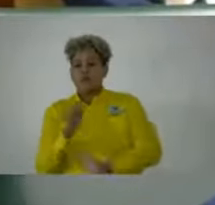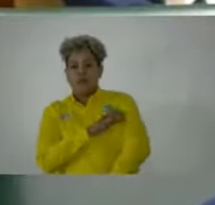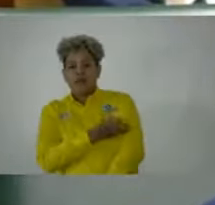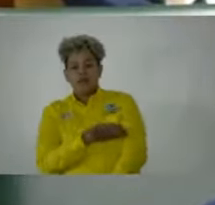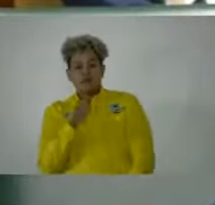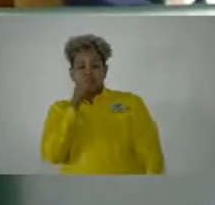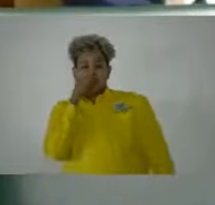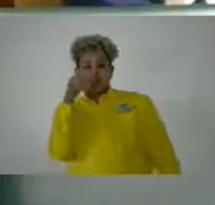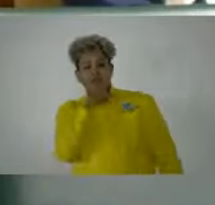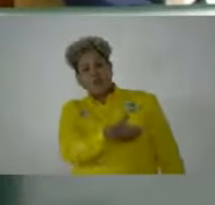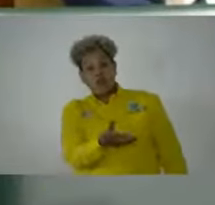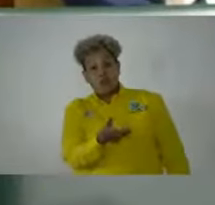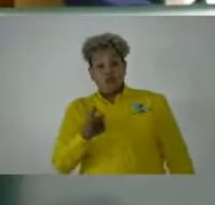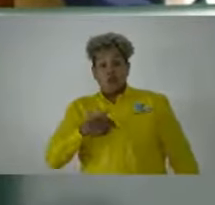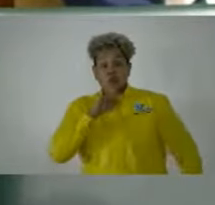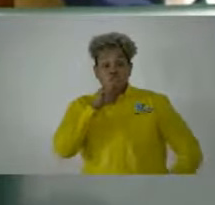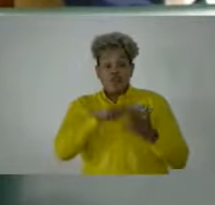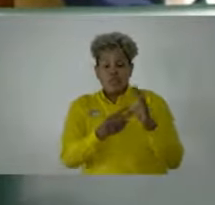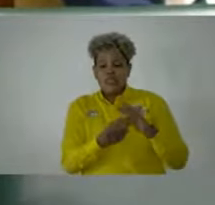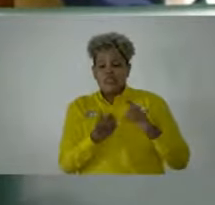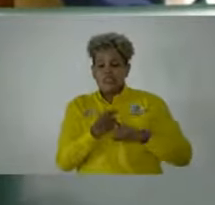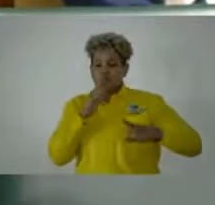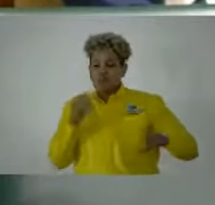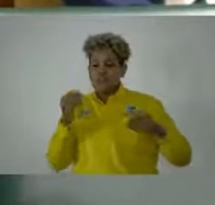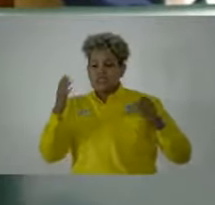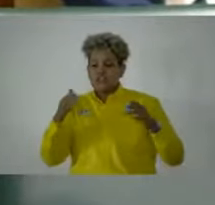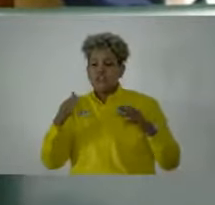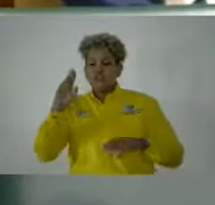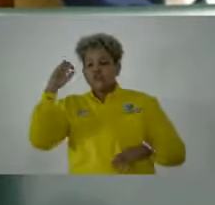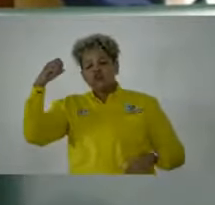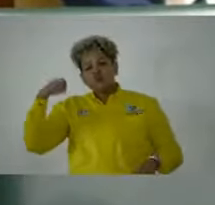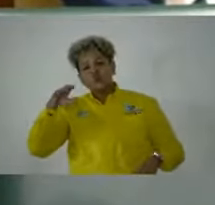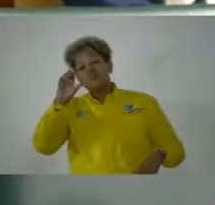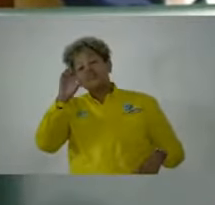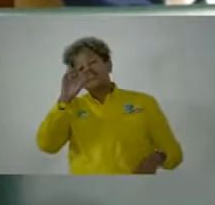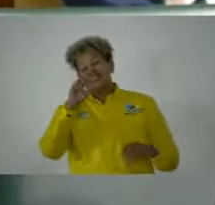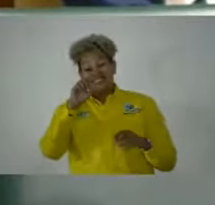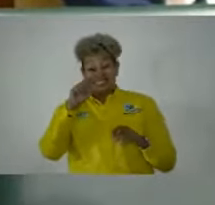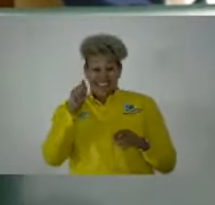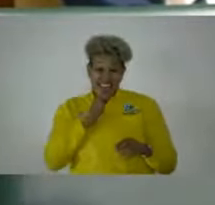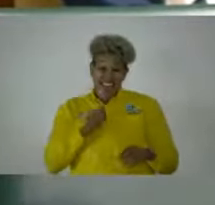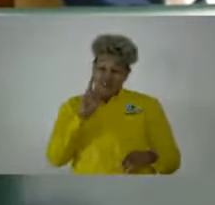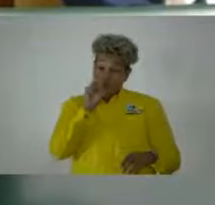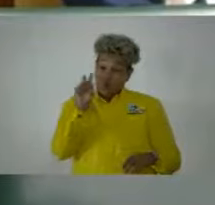funded. We intend to issue utility-scale